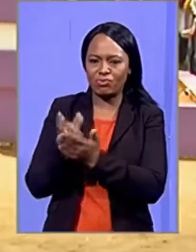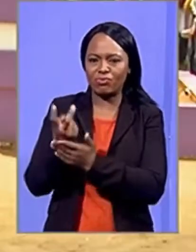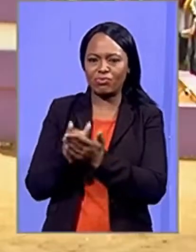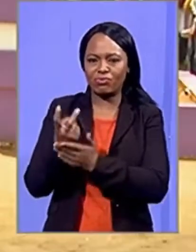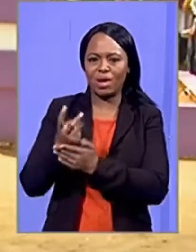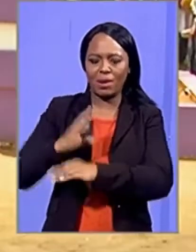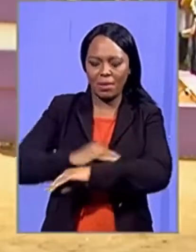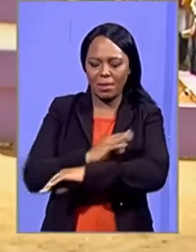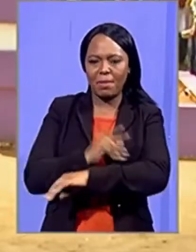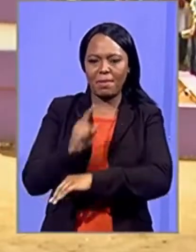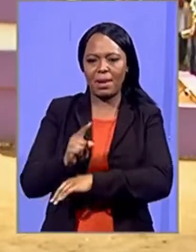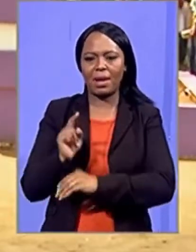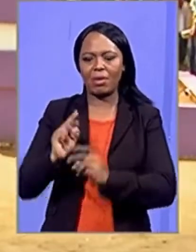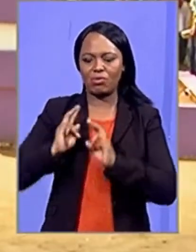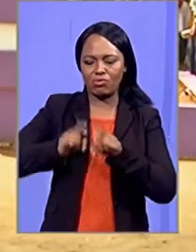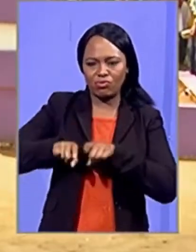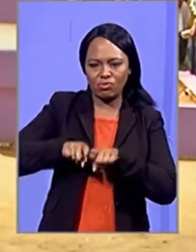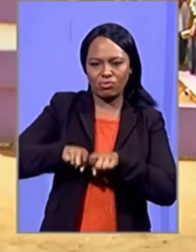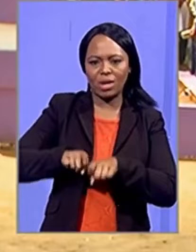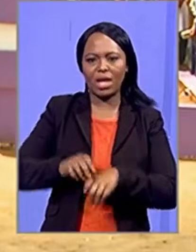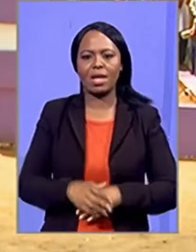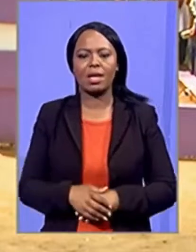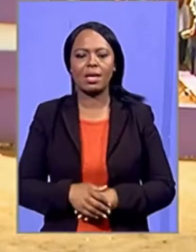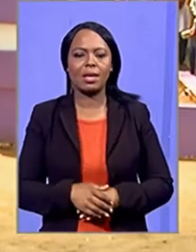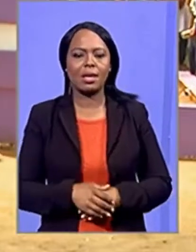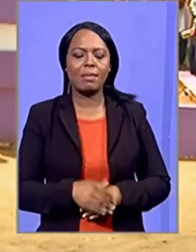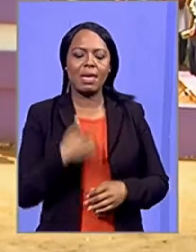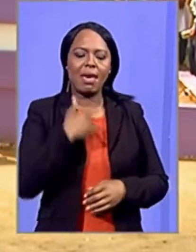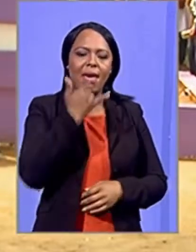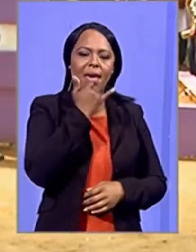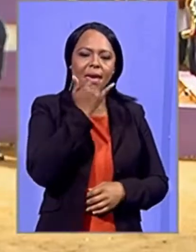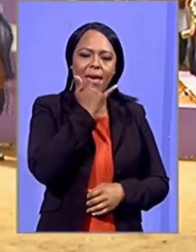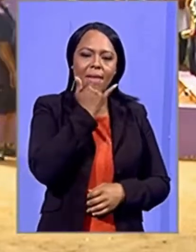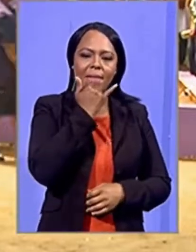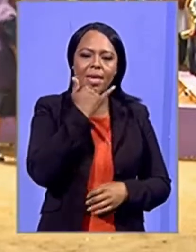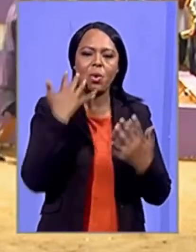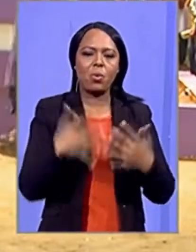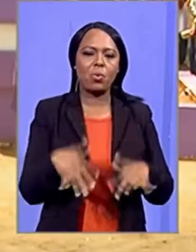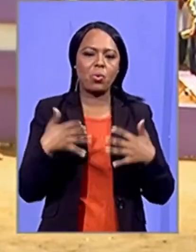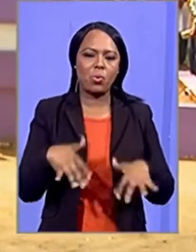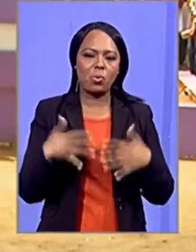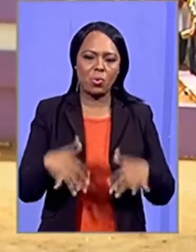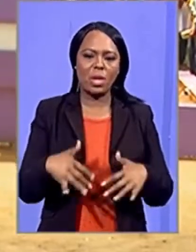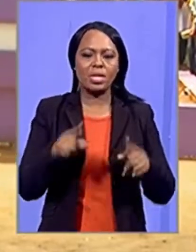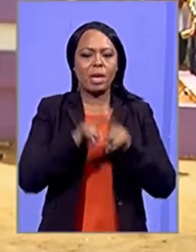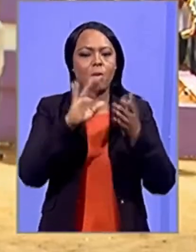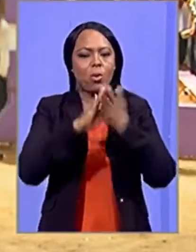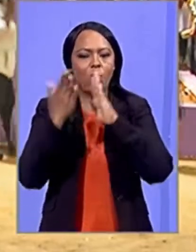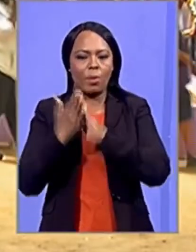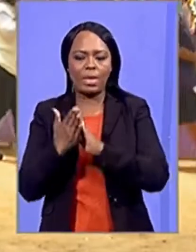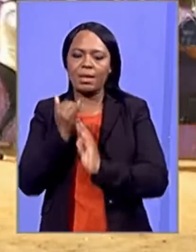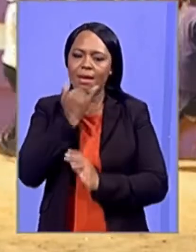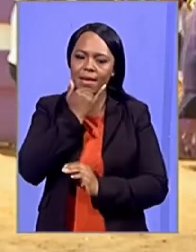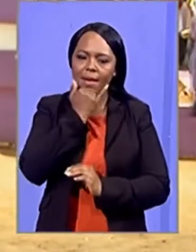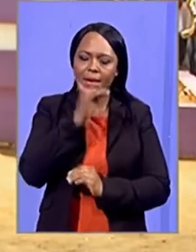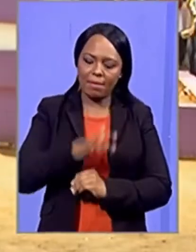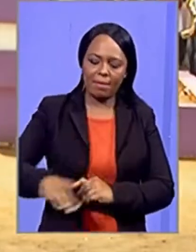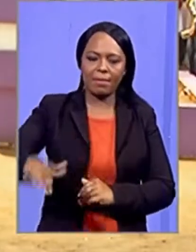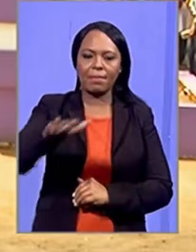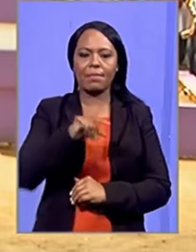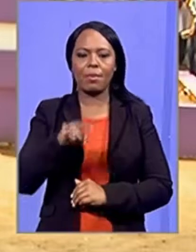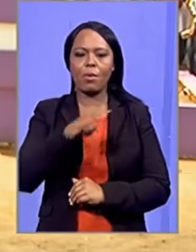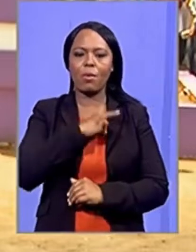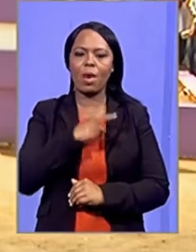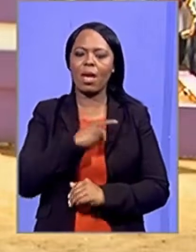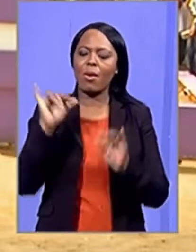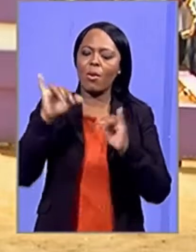bo Polokwane. Ke thabile ka kudu ena go se go thabanna ke noši ke thabile ba dudišana ka nna motleng khao ka ge le